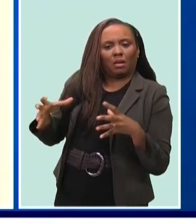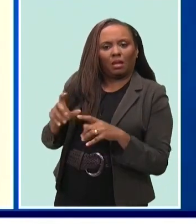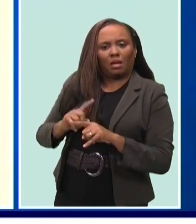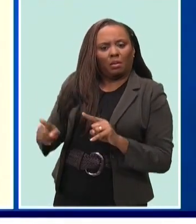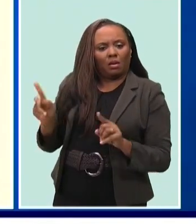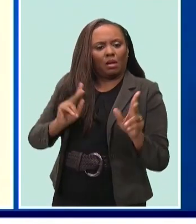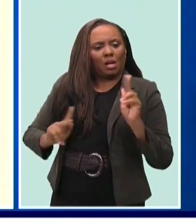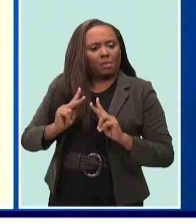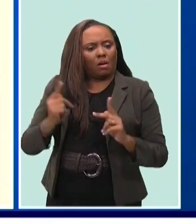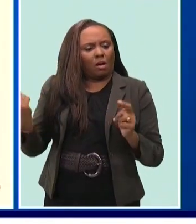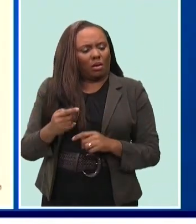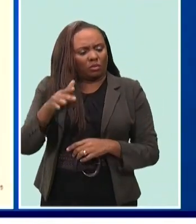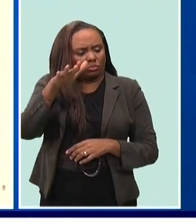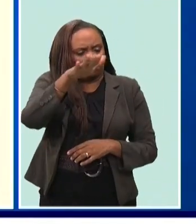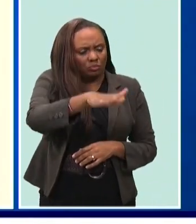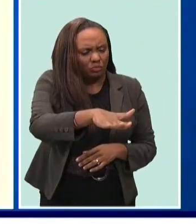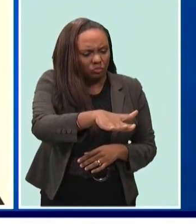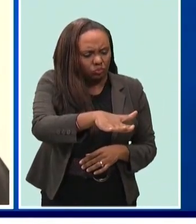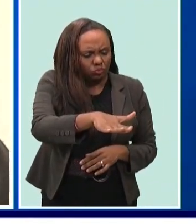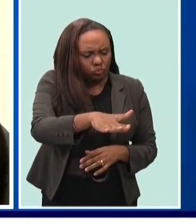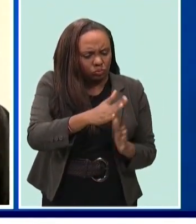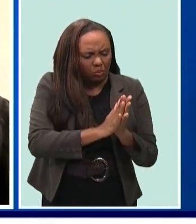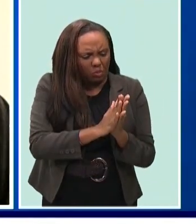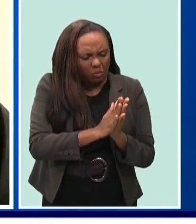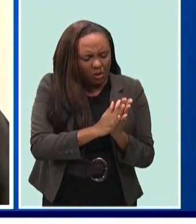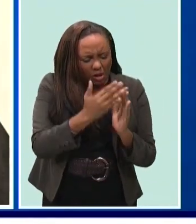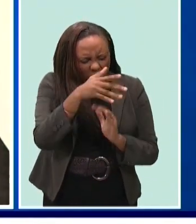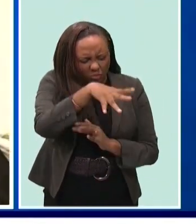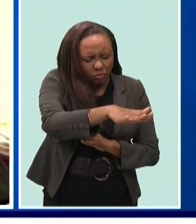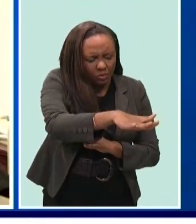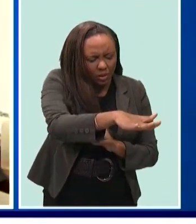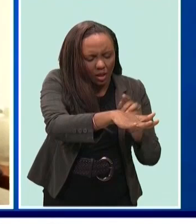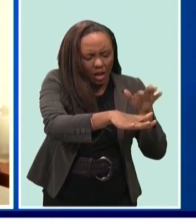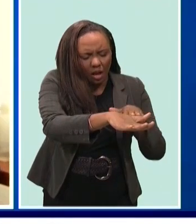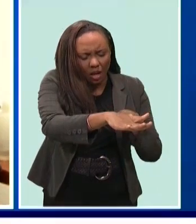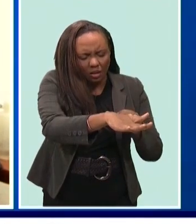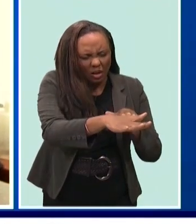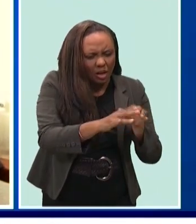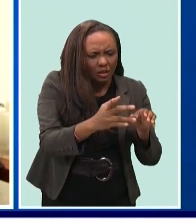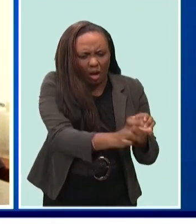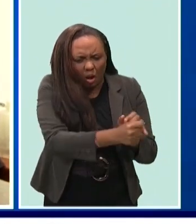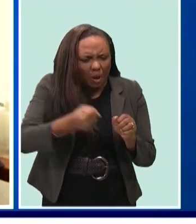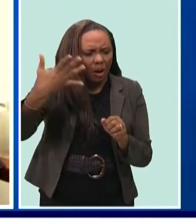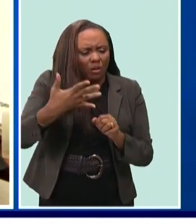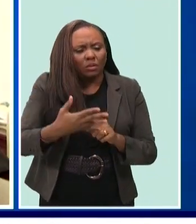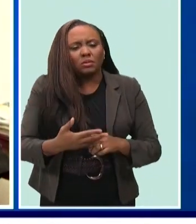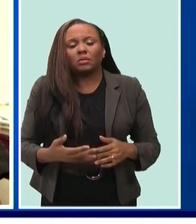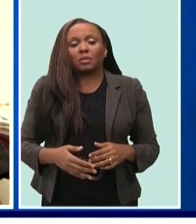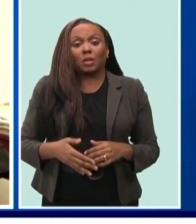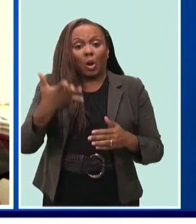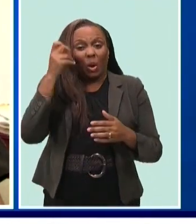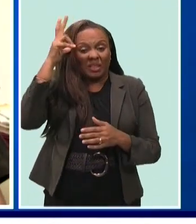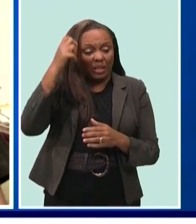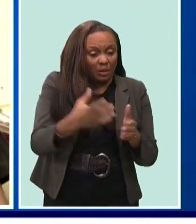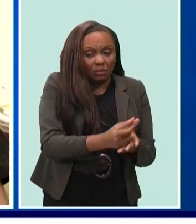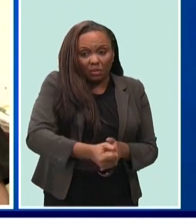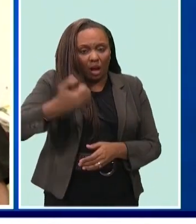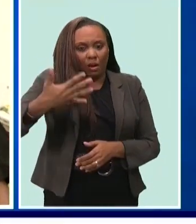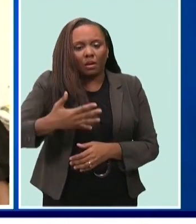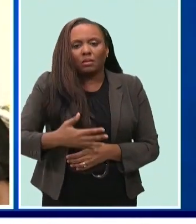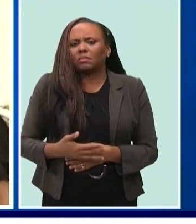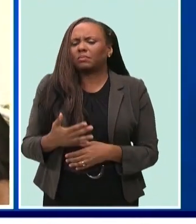has been in the church for many years. Coming out of this story, Canon, you've been hearing of a lot of